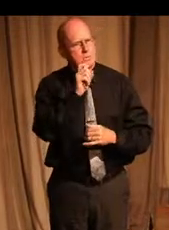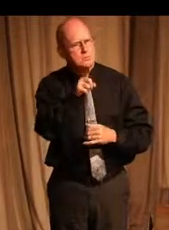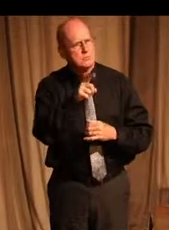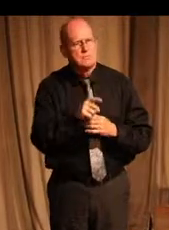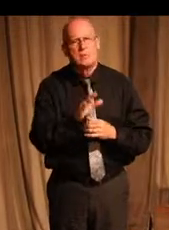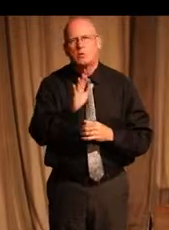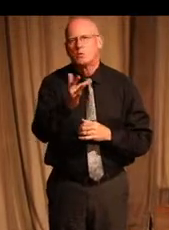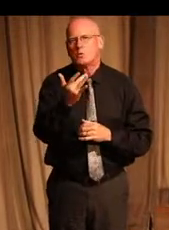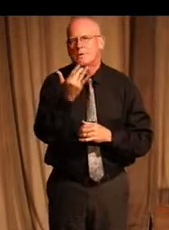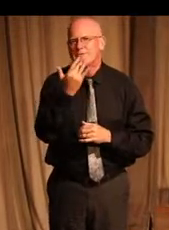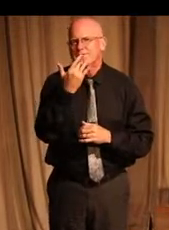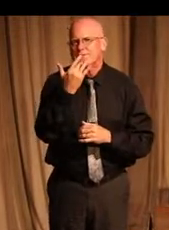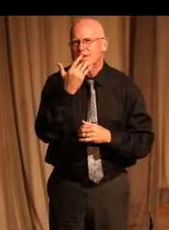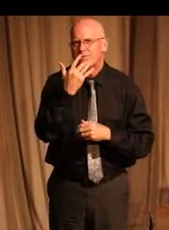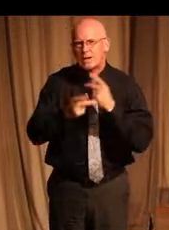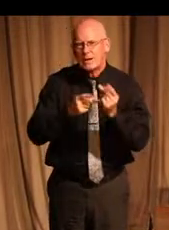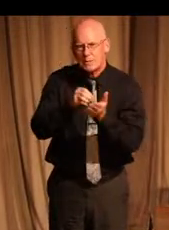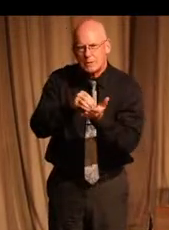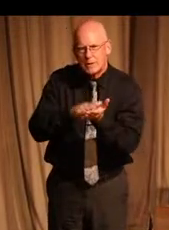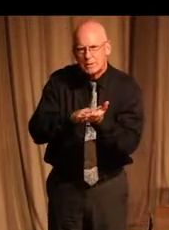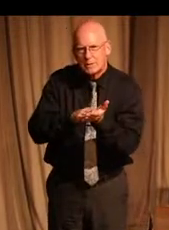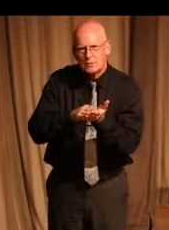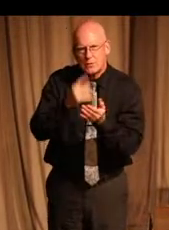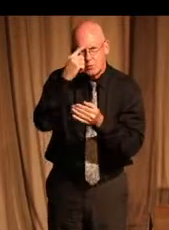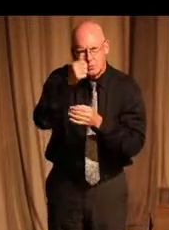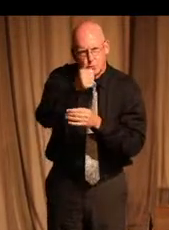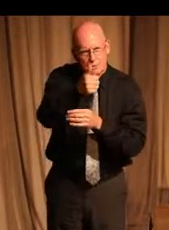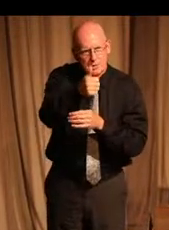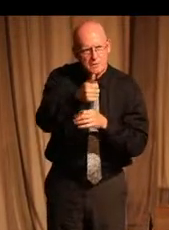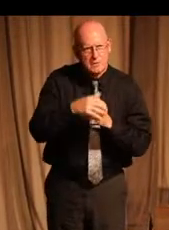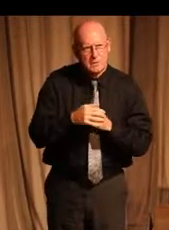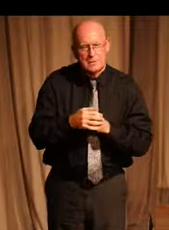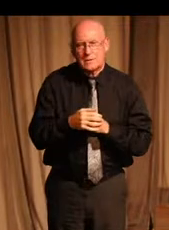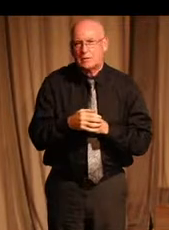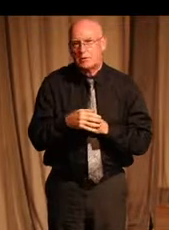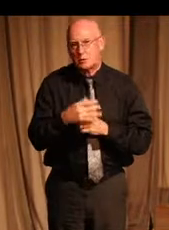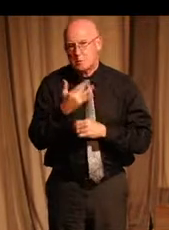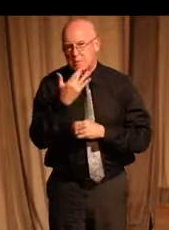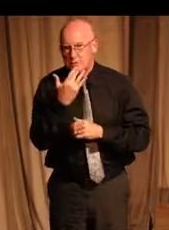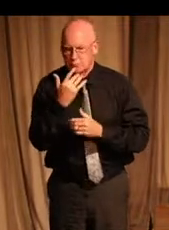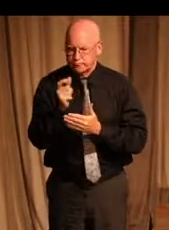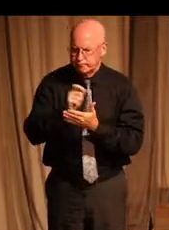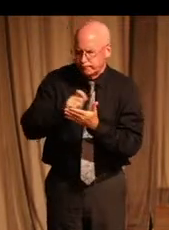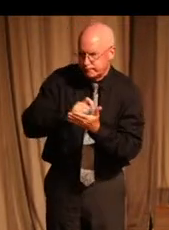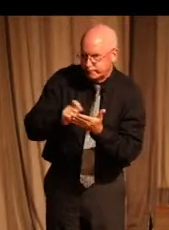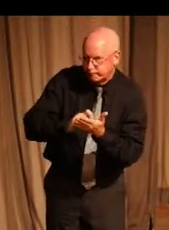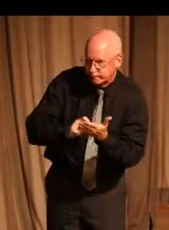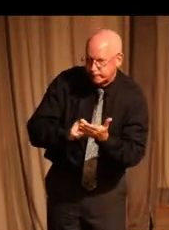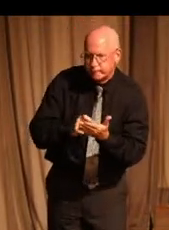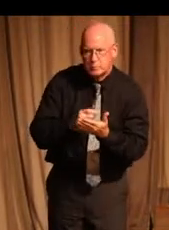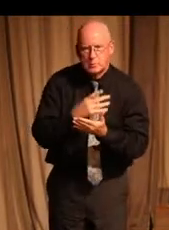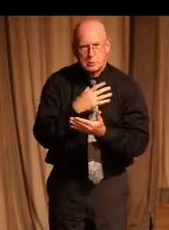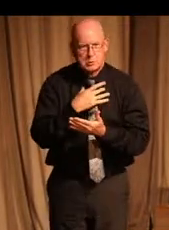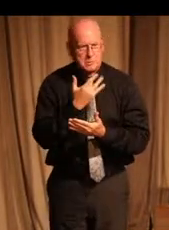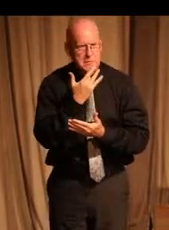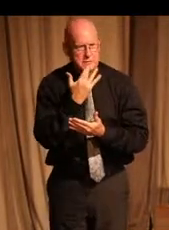is your favorite form of documentation for yourself? So do you like to journal, or do you not like to take